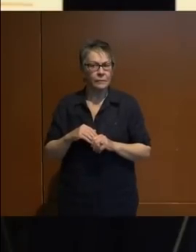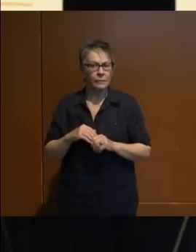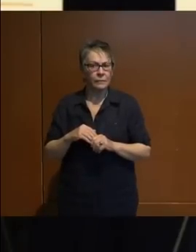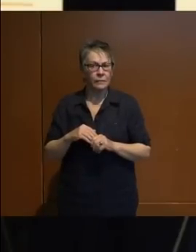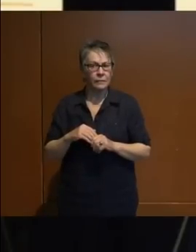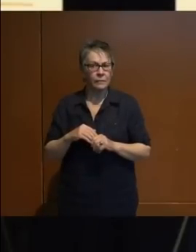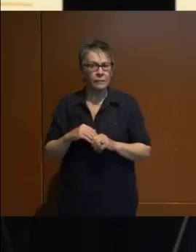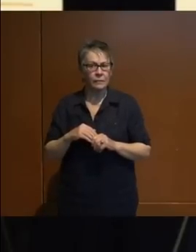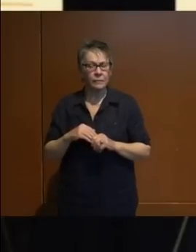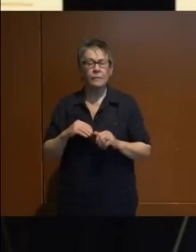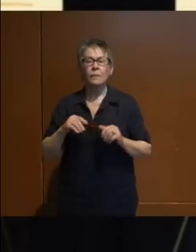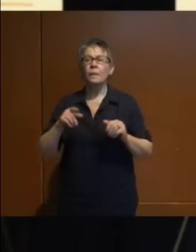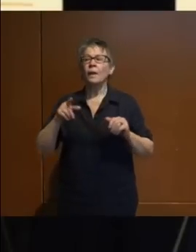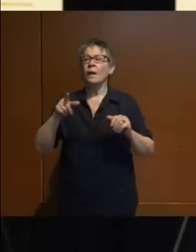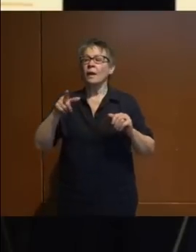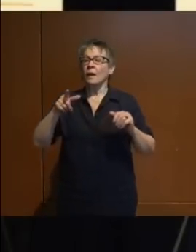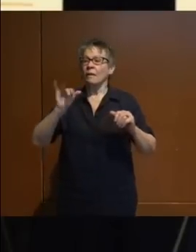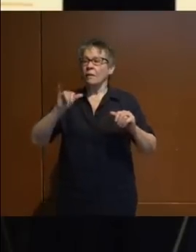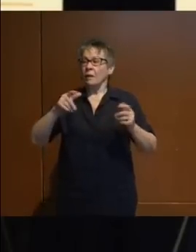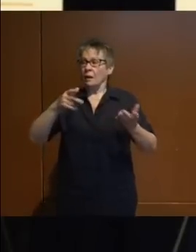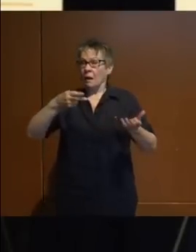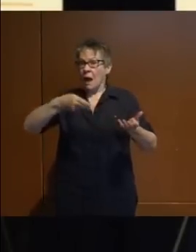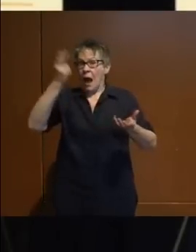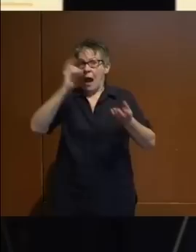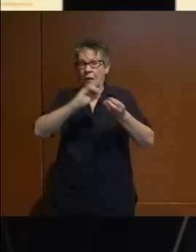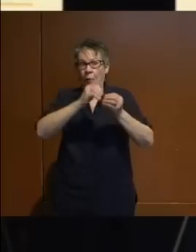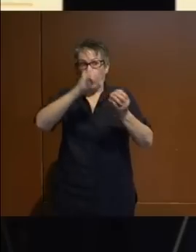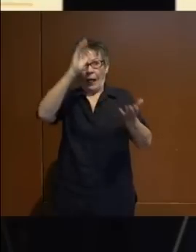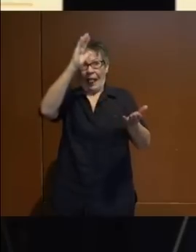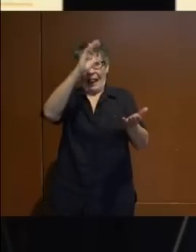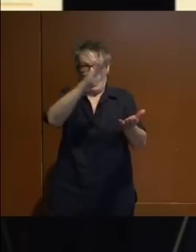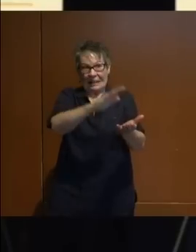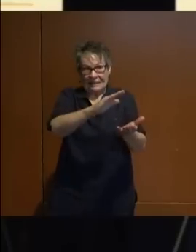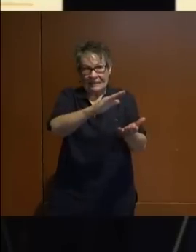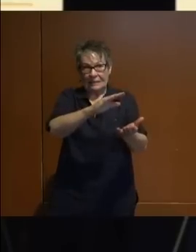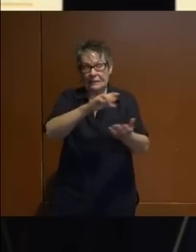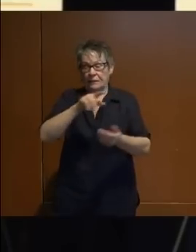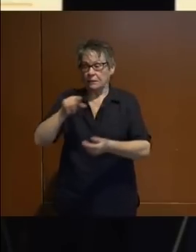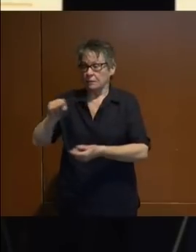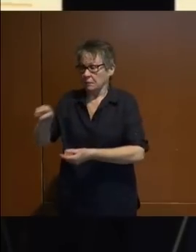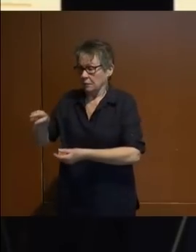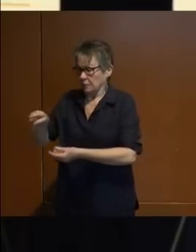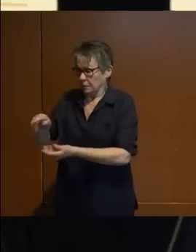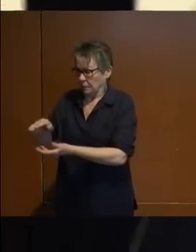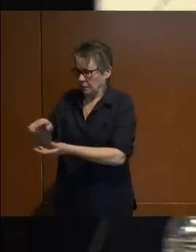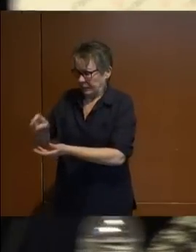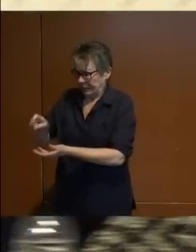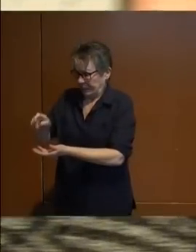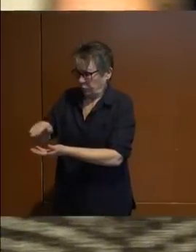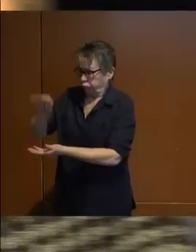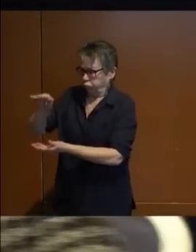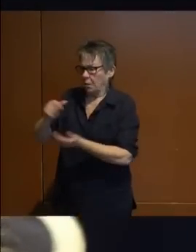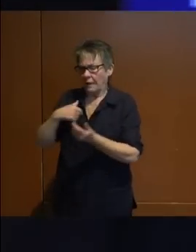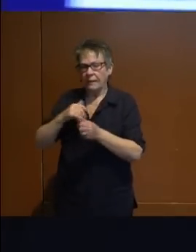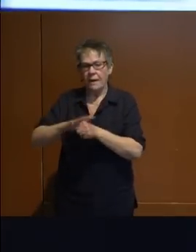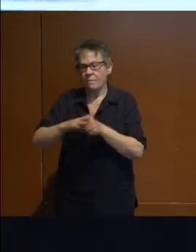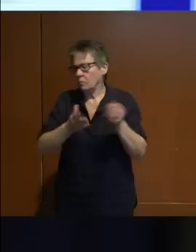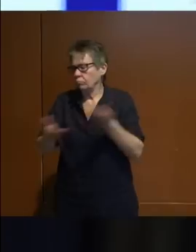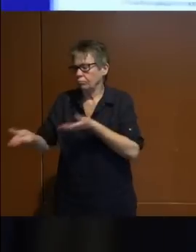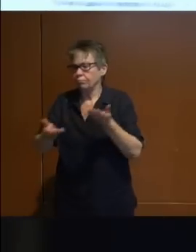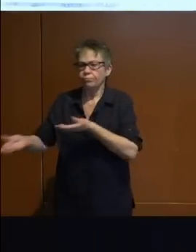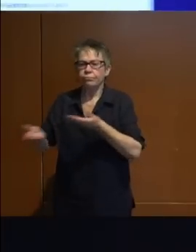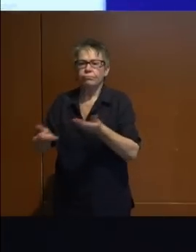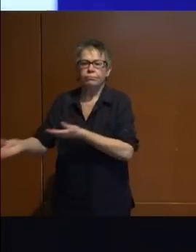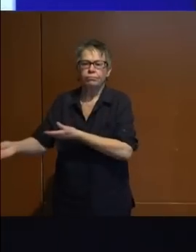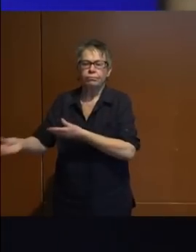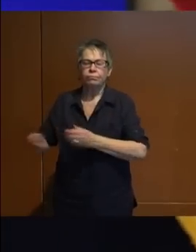smaller in the south part of the state. We're moving things to the north part of the state. You good? One more? I had a